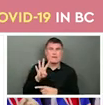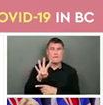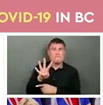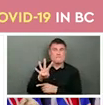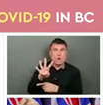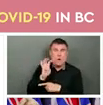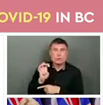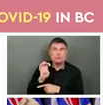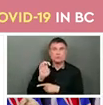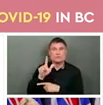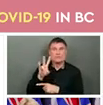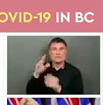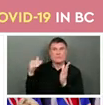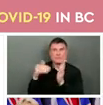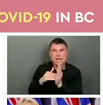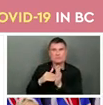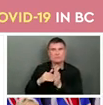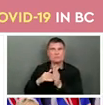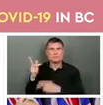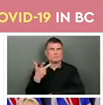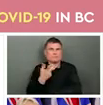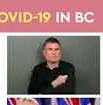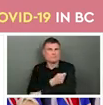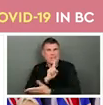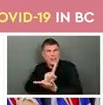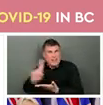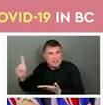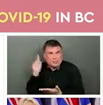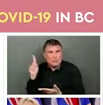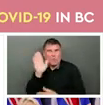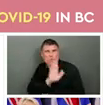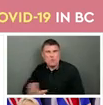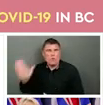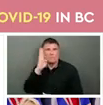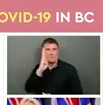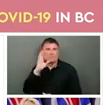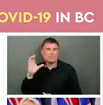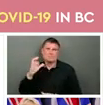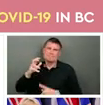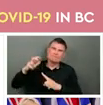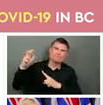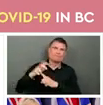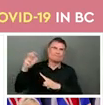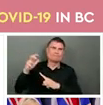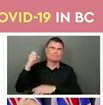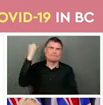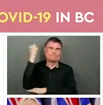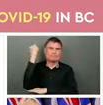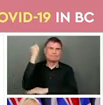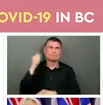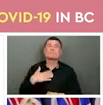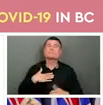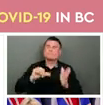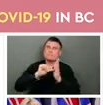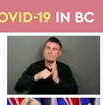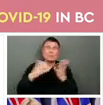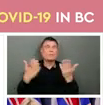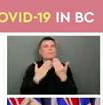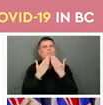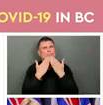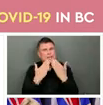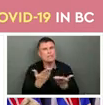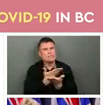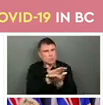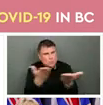of vaccines across the province. And I just want to express my gratitude and thanks for all of our teams working at clinics